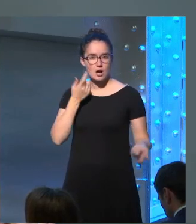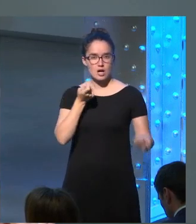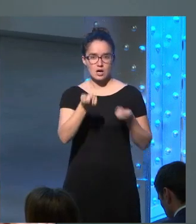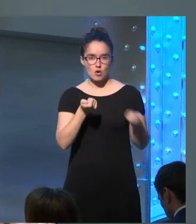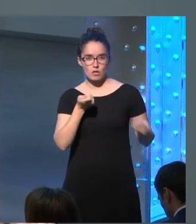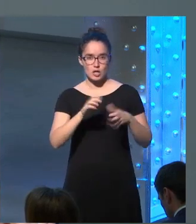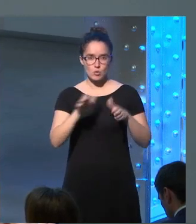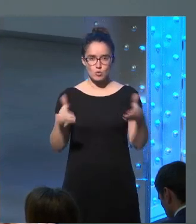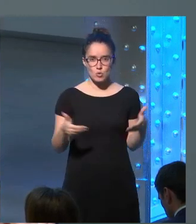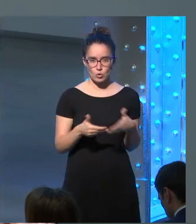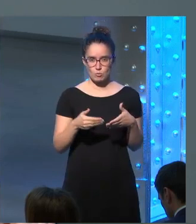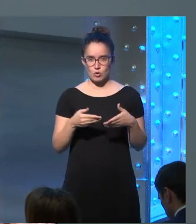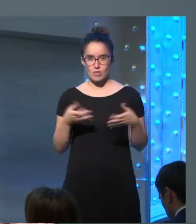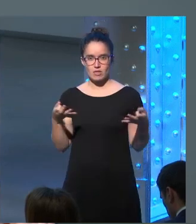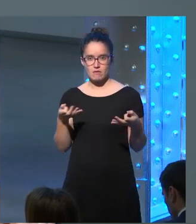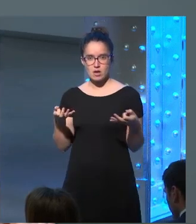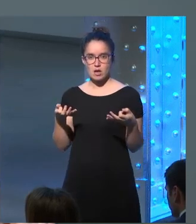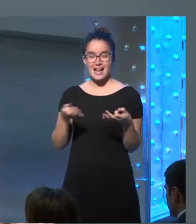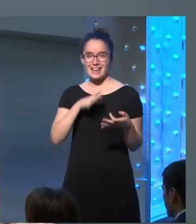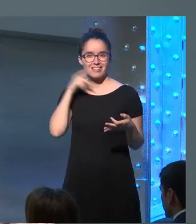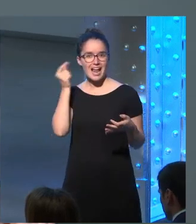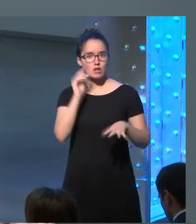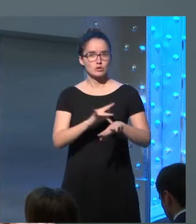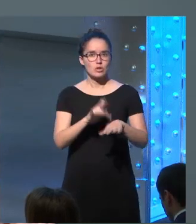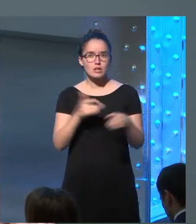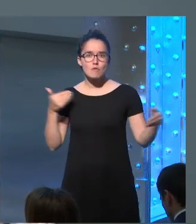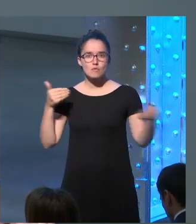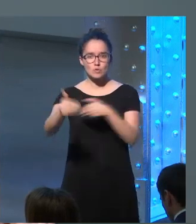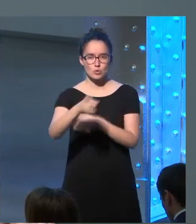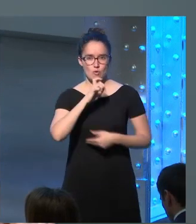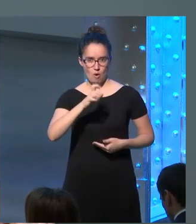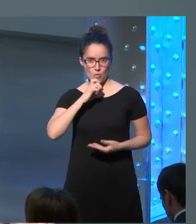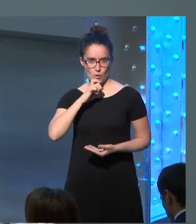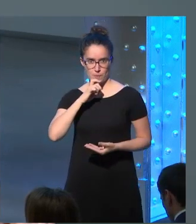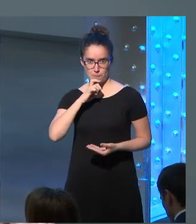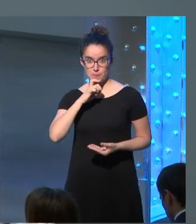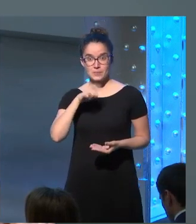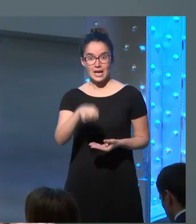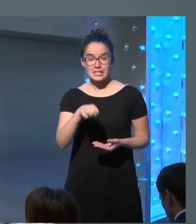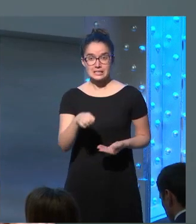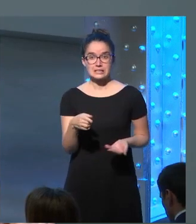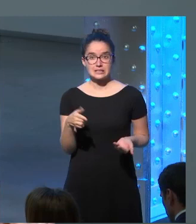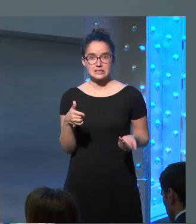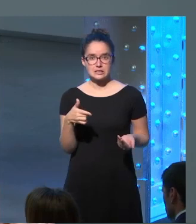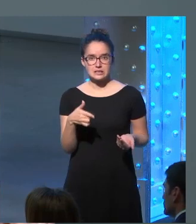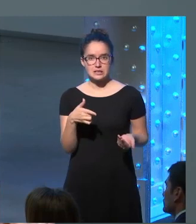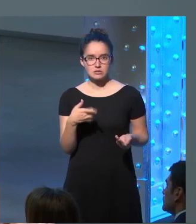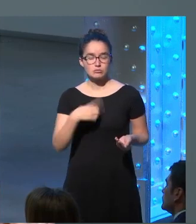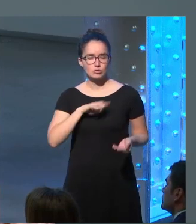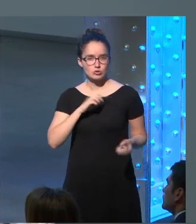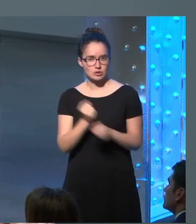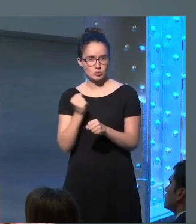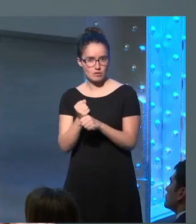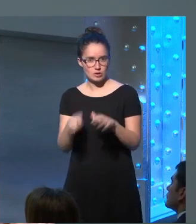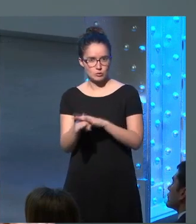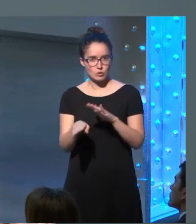also Telefónica. Telefónica coordinates a group that has to project digital talent into the future, to define how it should